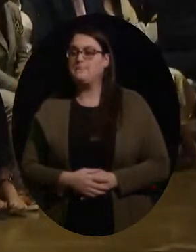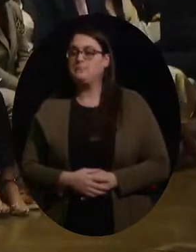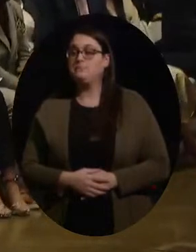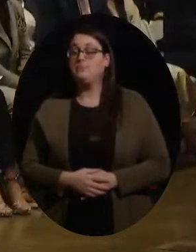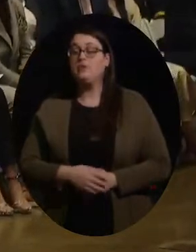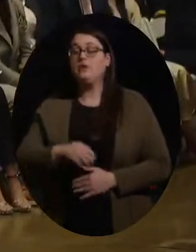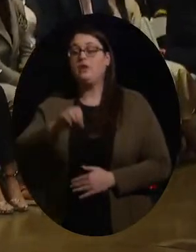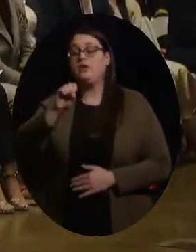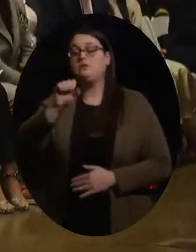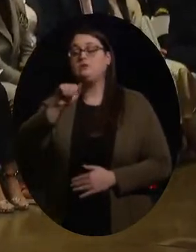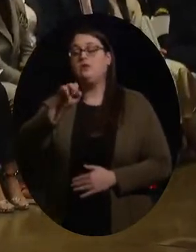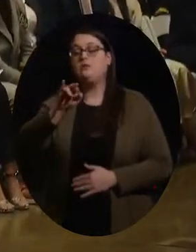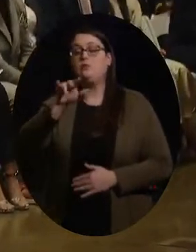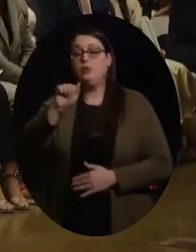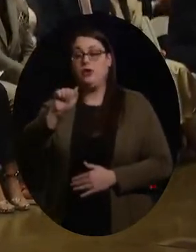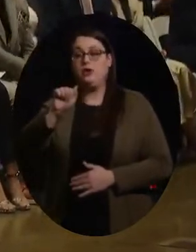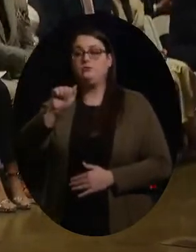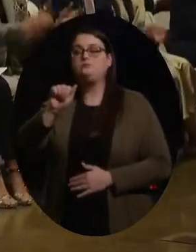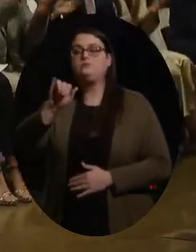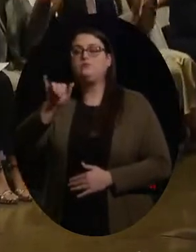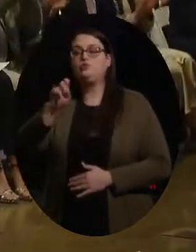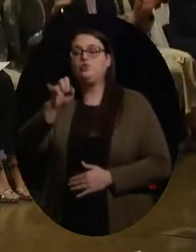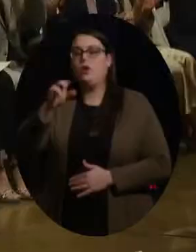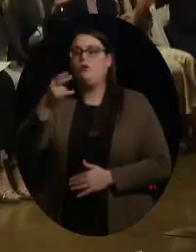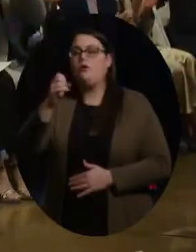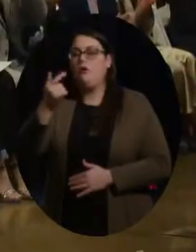And Sabrina Joy Hogg for Finance and Administration.